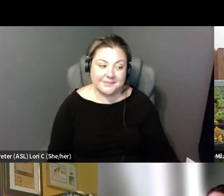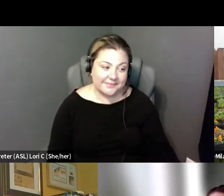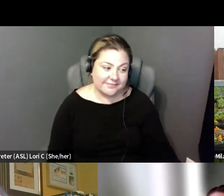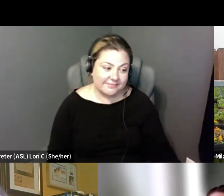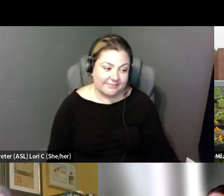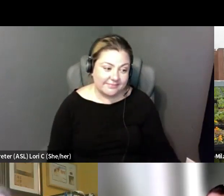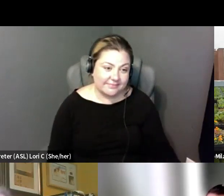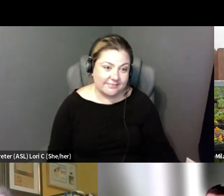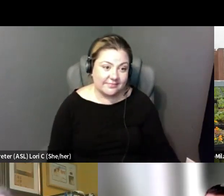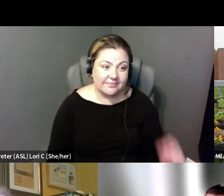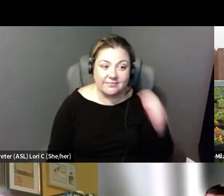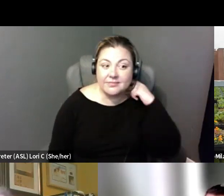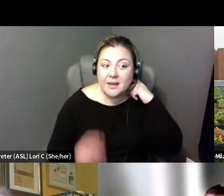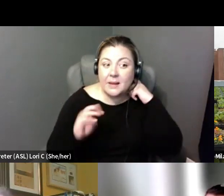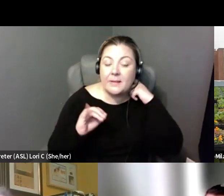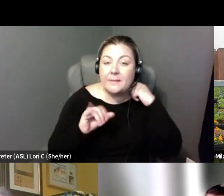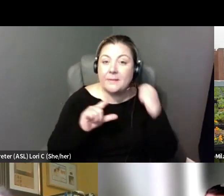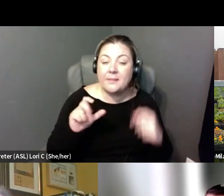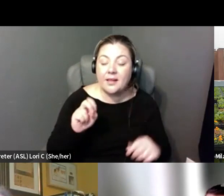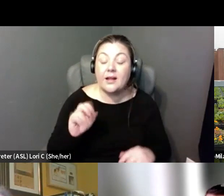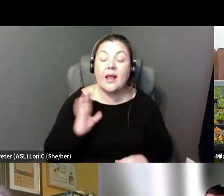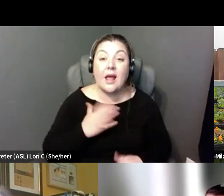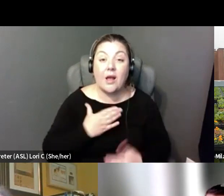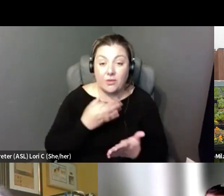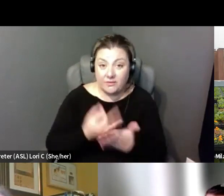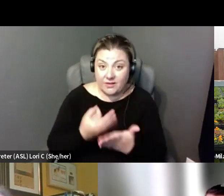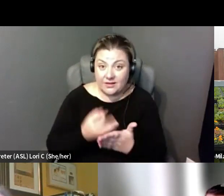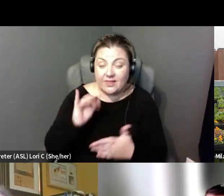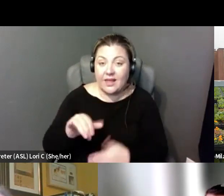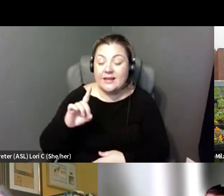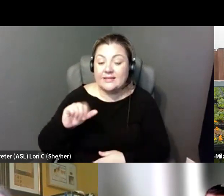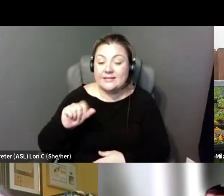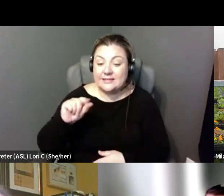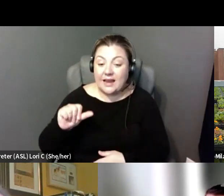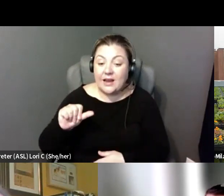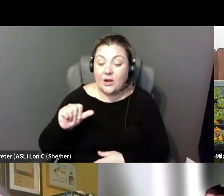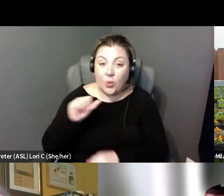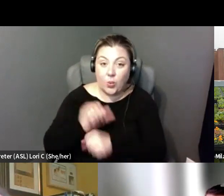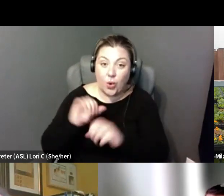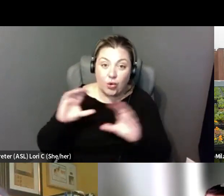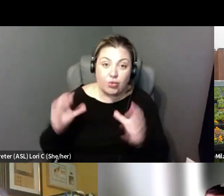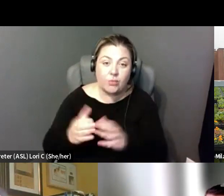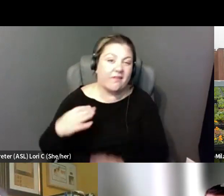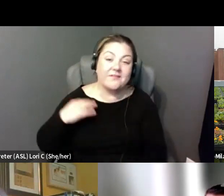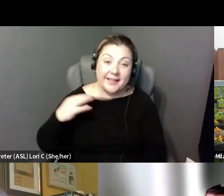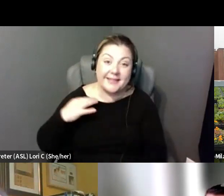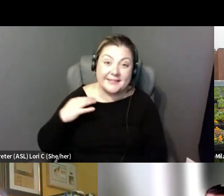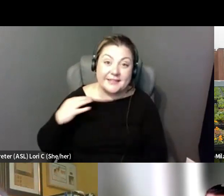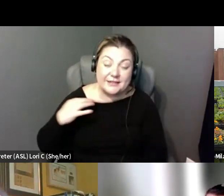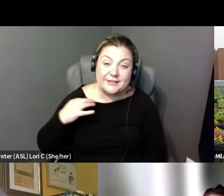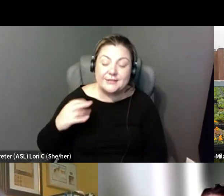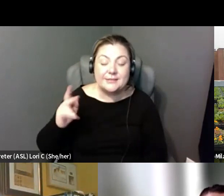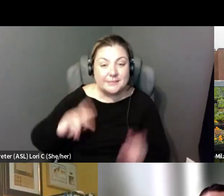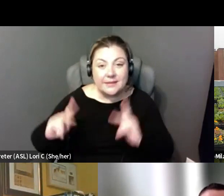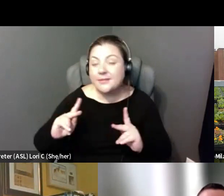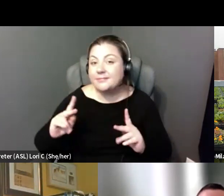For our funding, the data work group was primarily a volunteer opportunity that people were leading and participating.